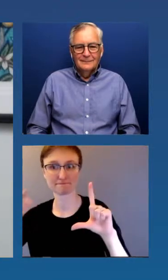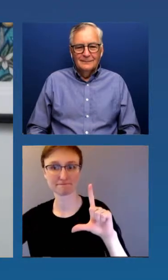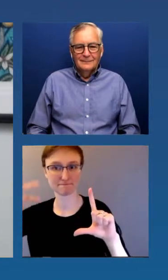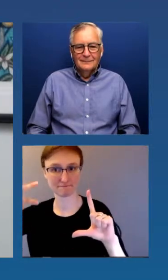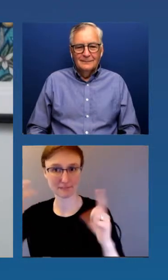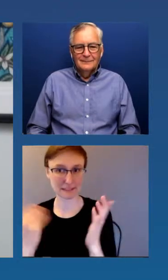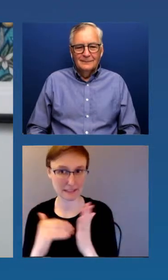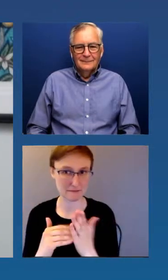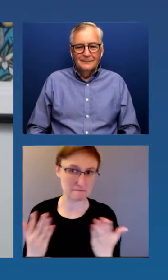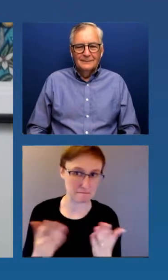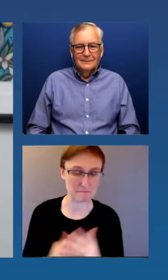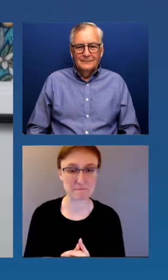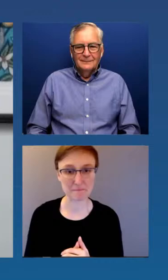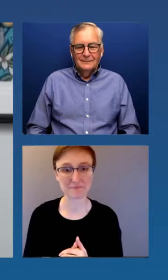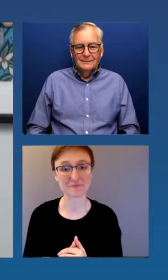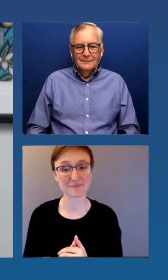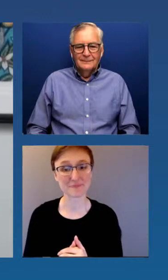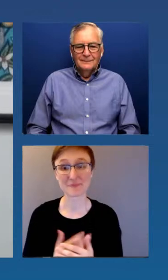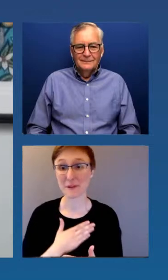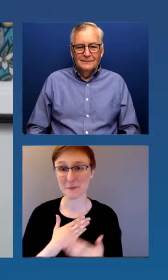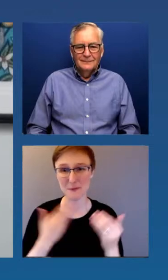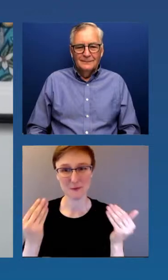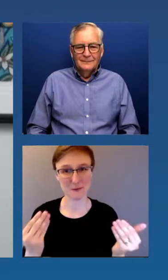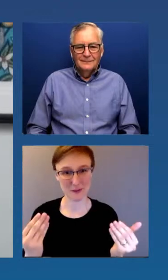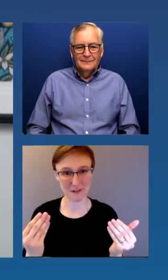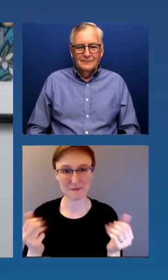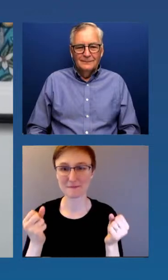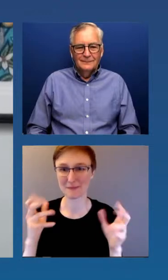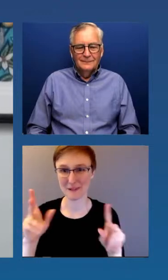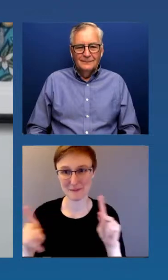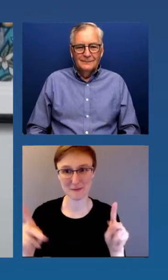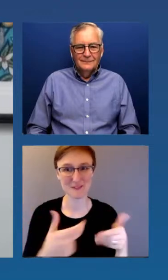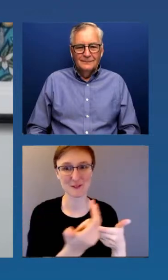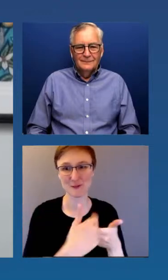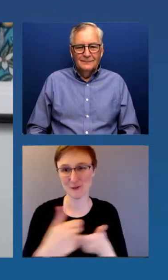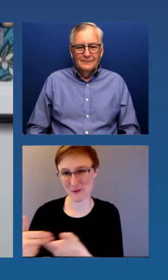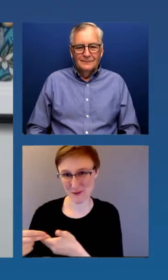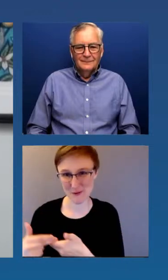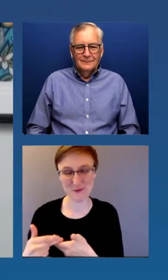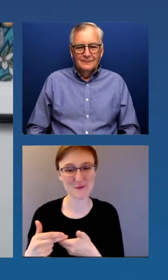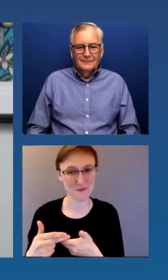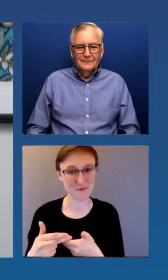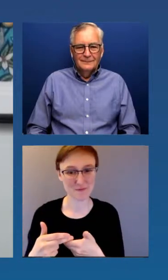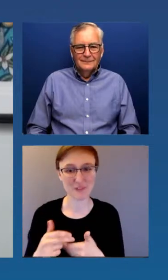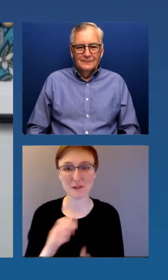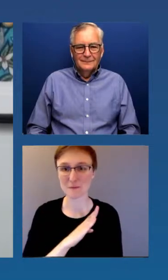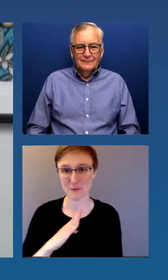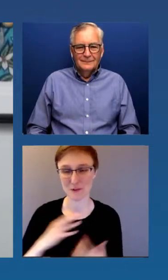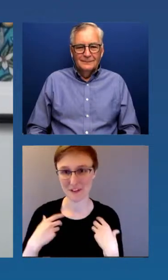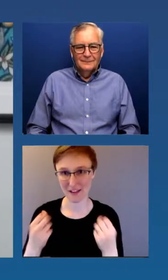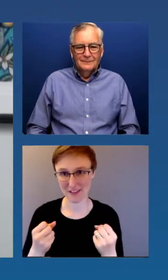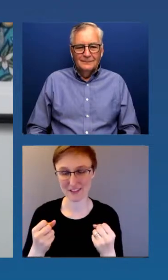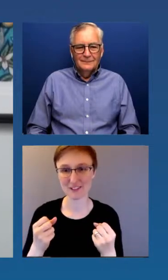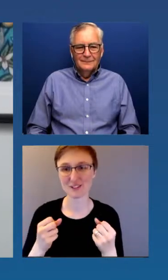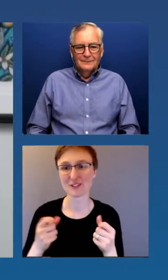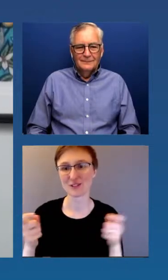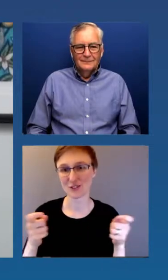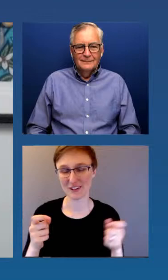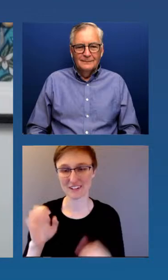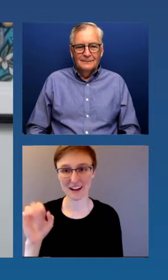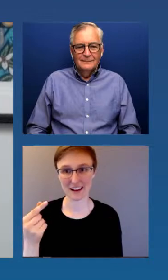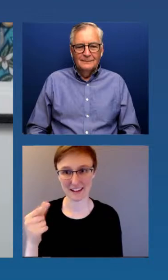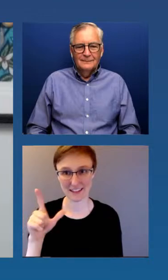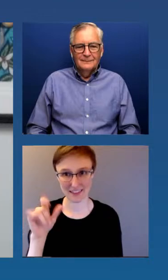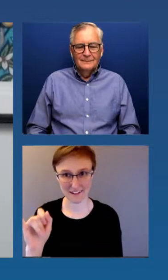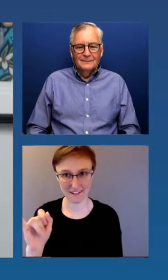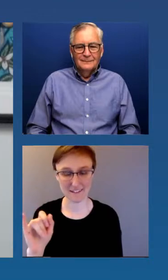am happy to be joined today by more people than usual, our Board of Health Chair Egli, Ottawa Public Health colleagues and partners